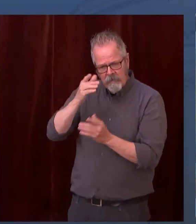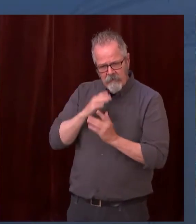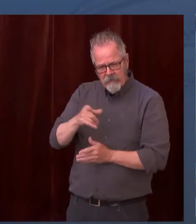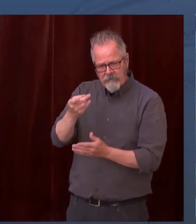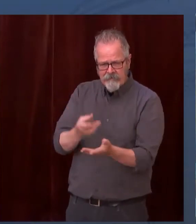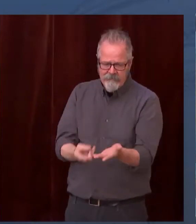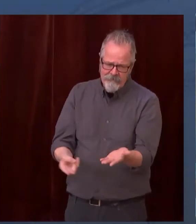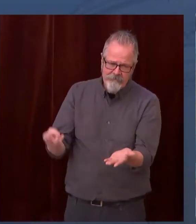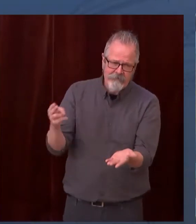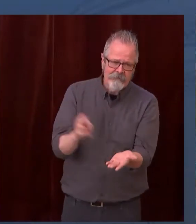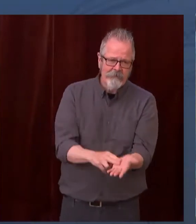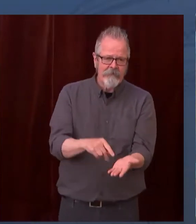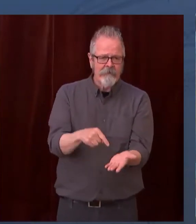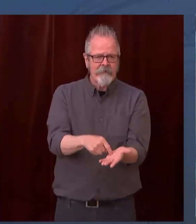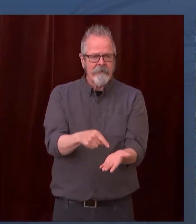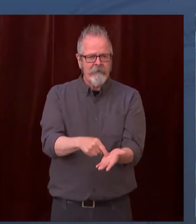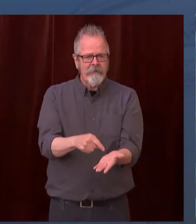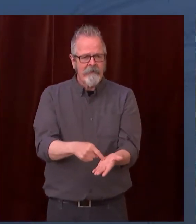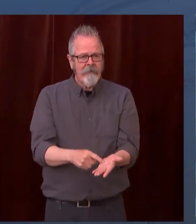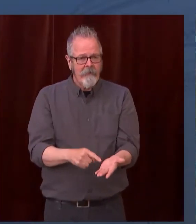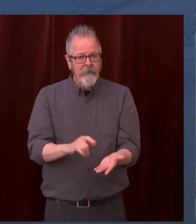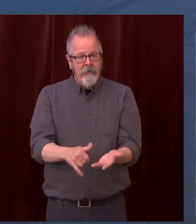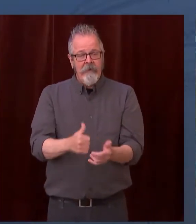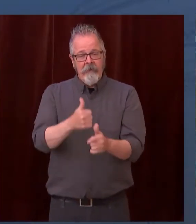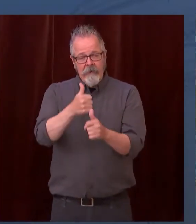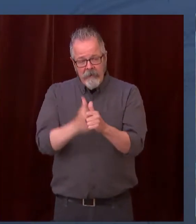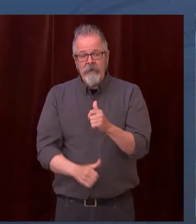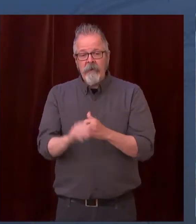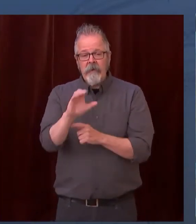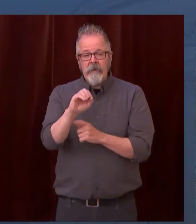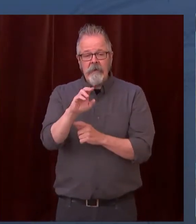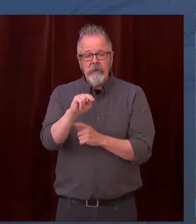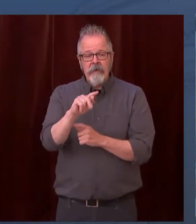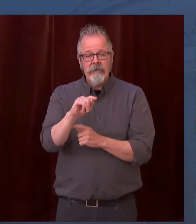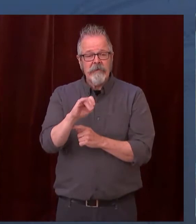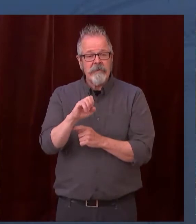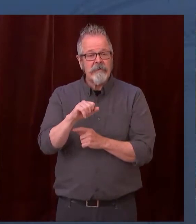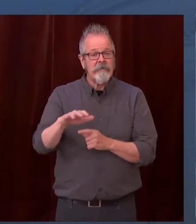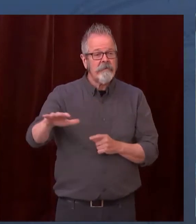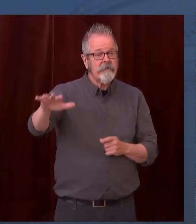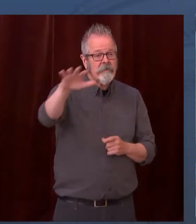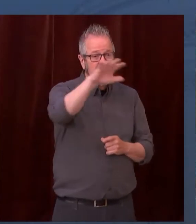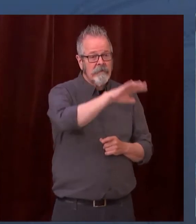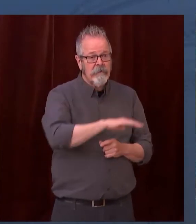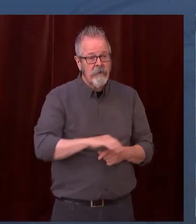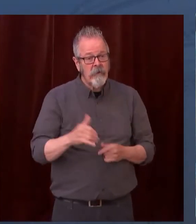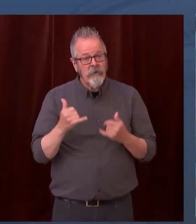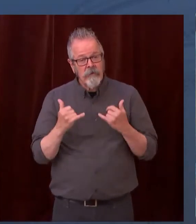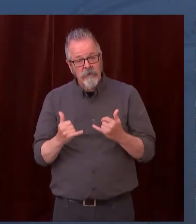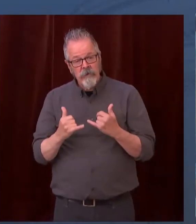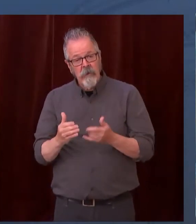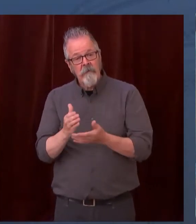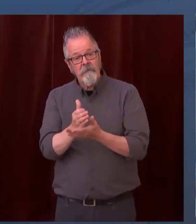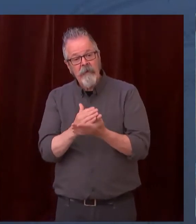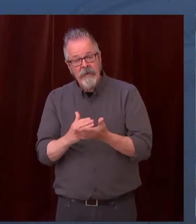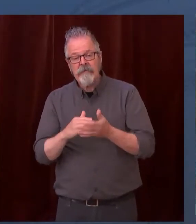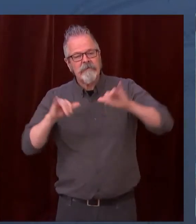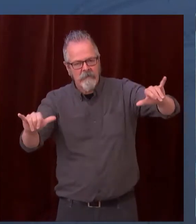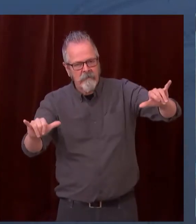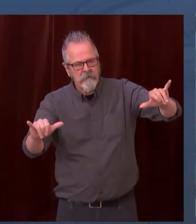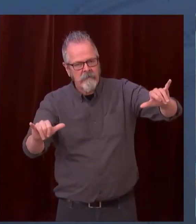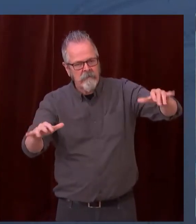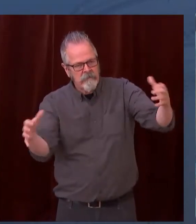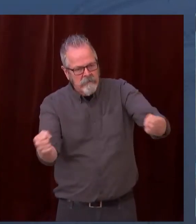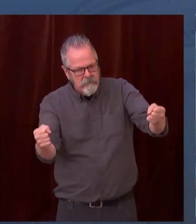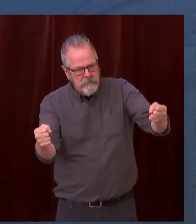weeks. Any applications that the department has under review will be paused until July 16th. And effective